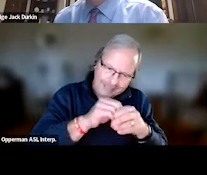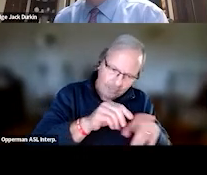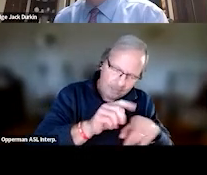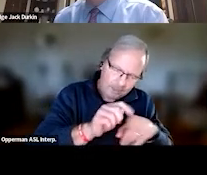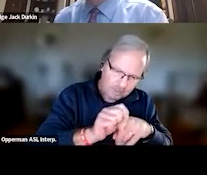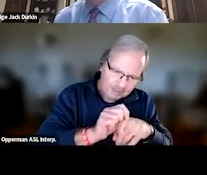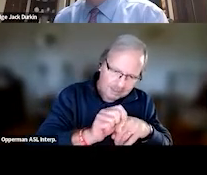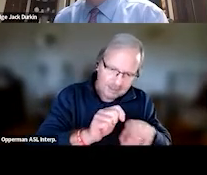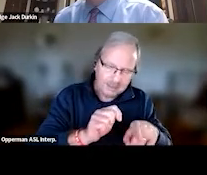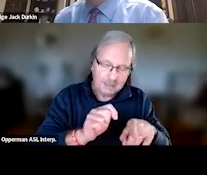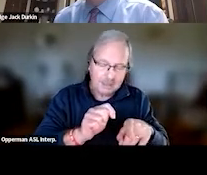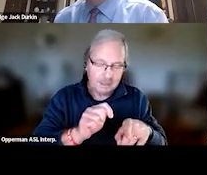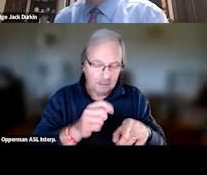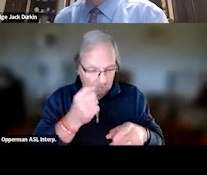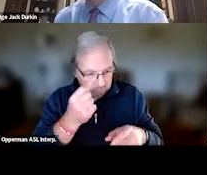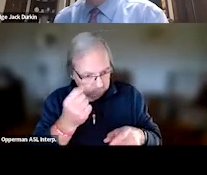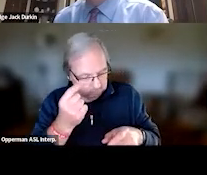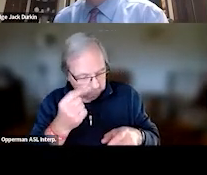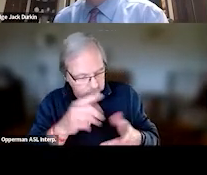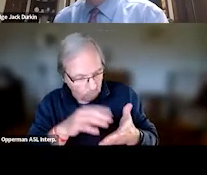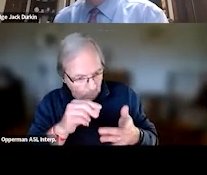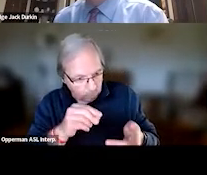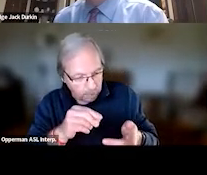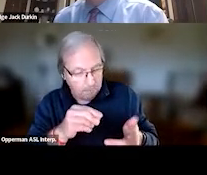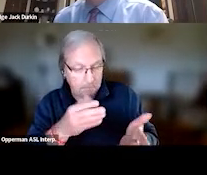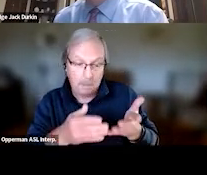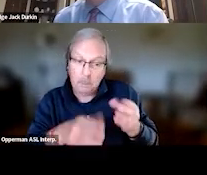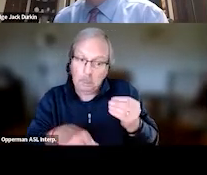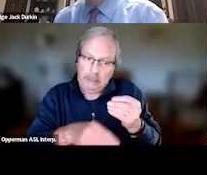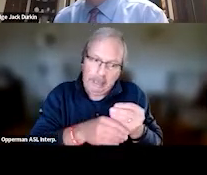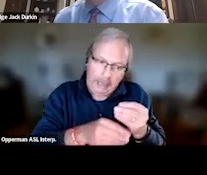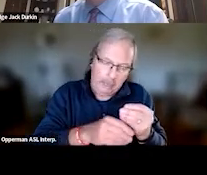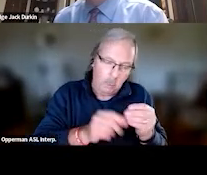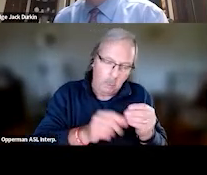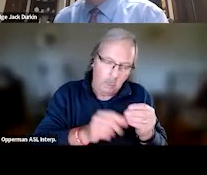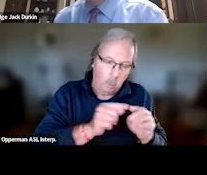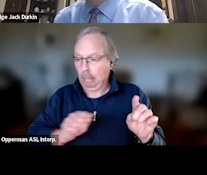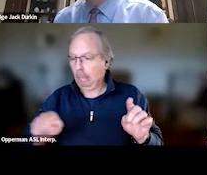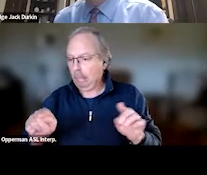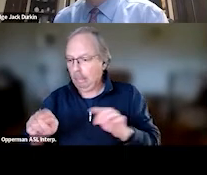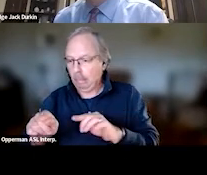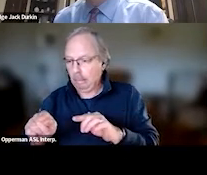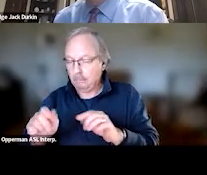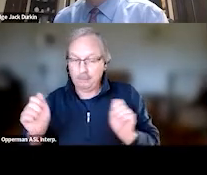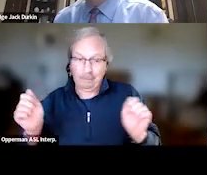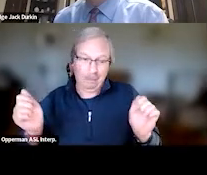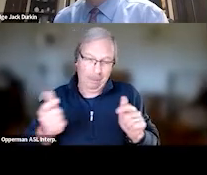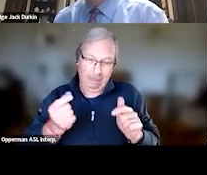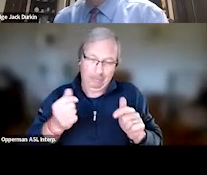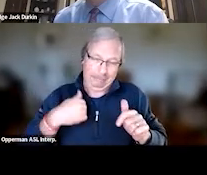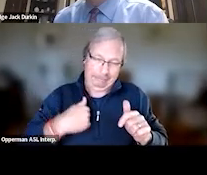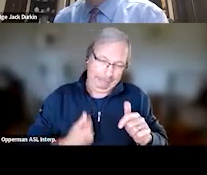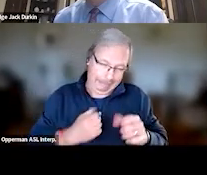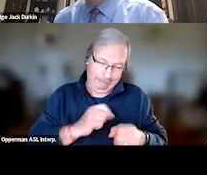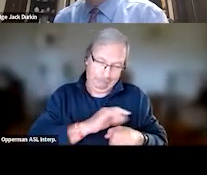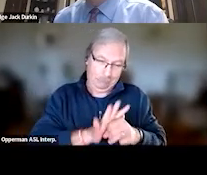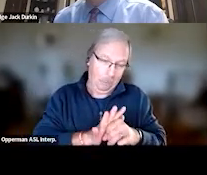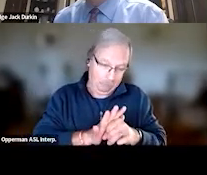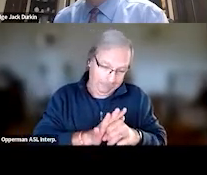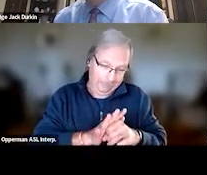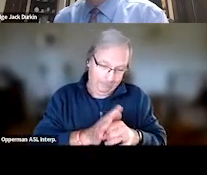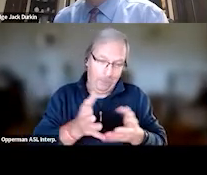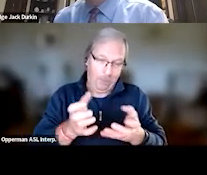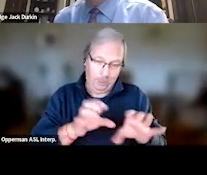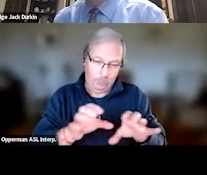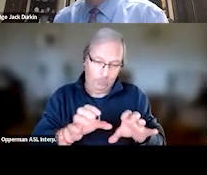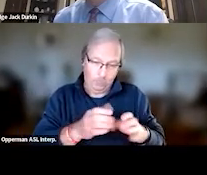to know them a little bit and seeing if there's some wiggle room to add to or spin off, because maybe we're all a little tired of COVID and we want to do something else with ECHO,